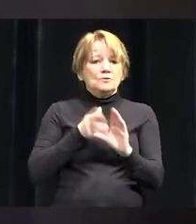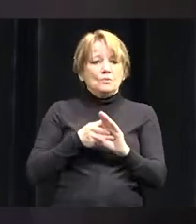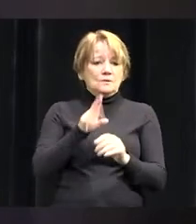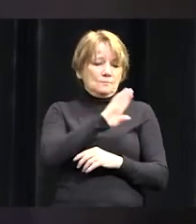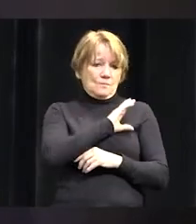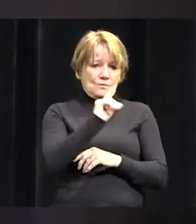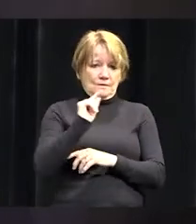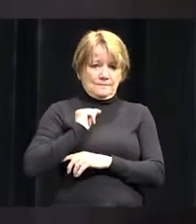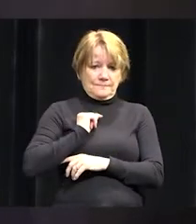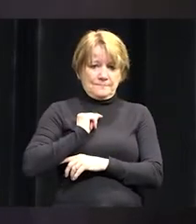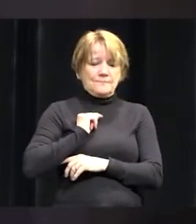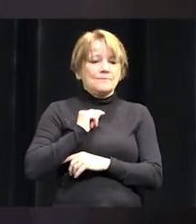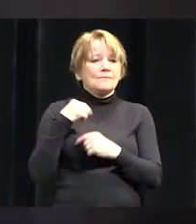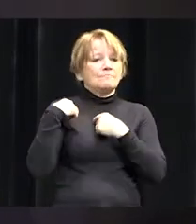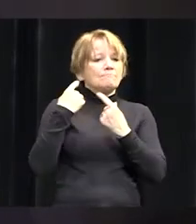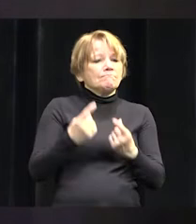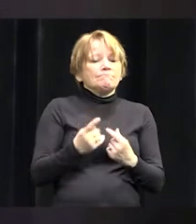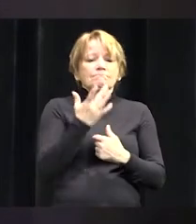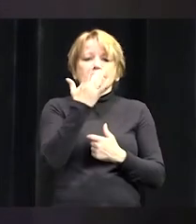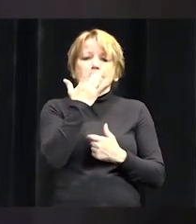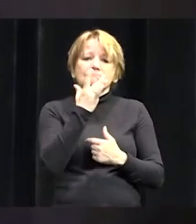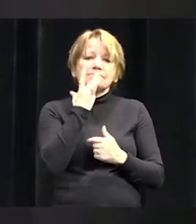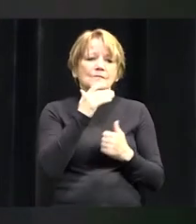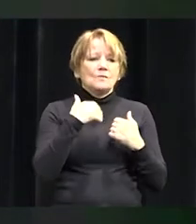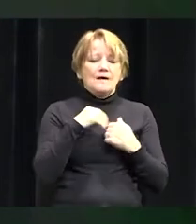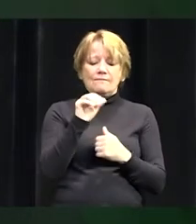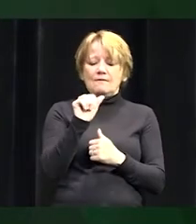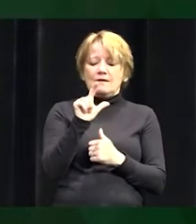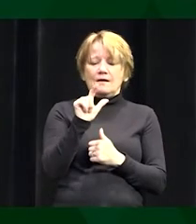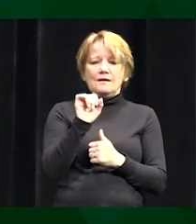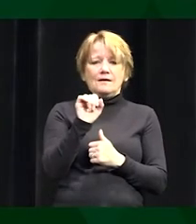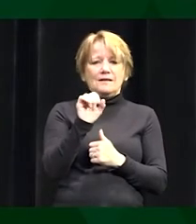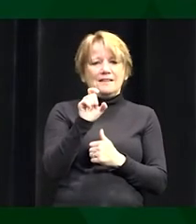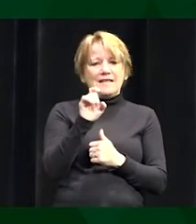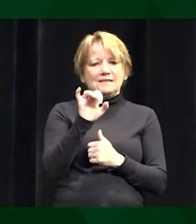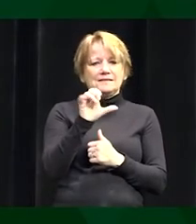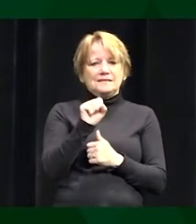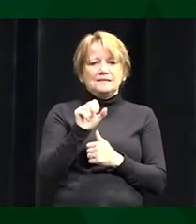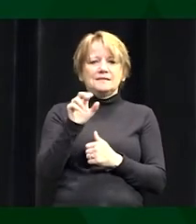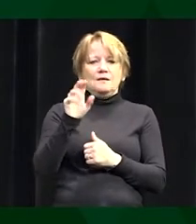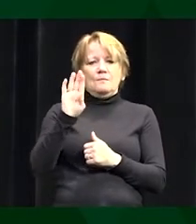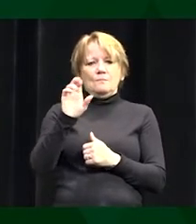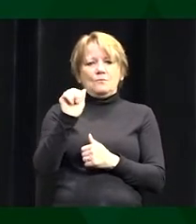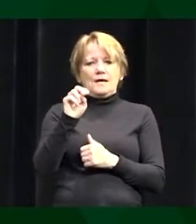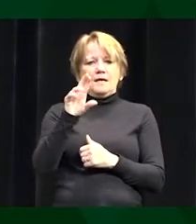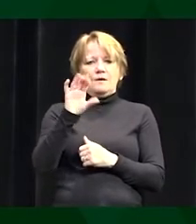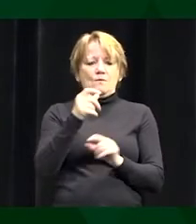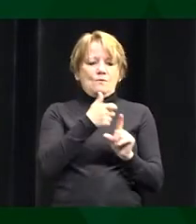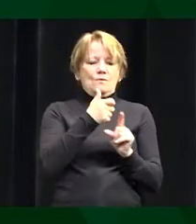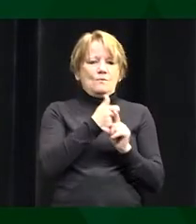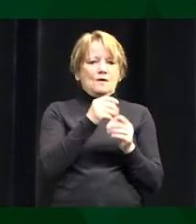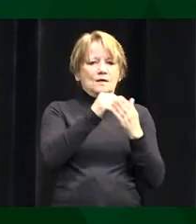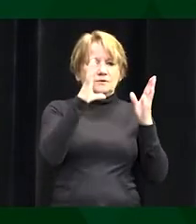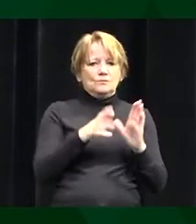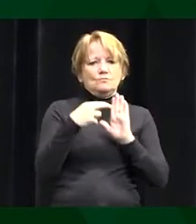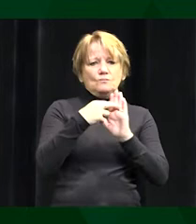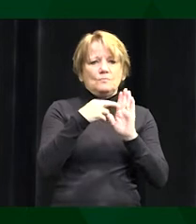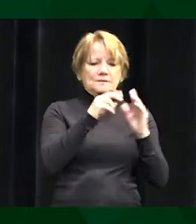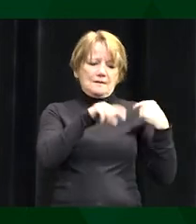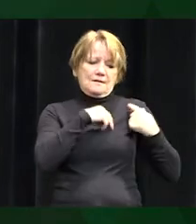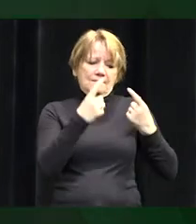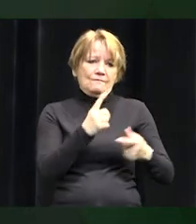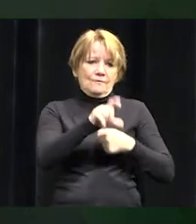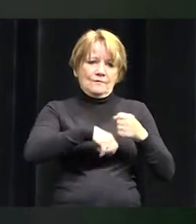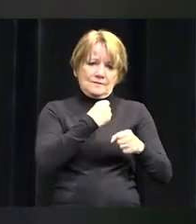trustees we have been most fortunate to have alexis vavares branco as the student representative during the